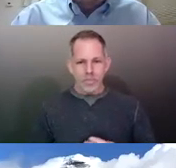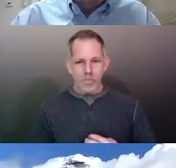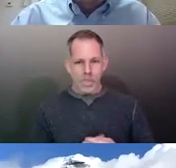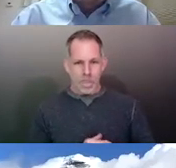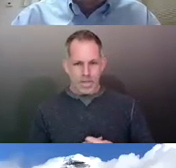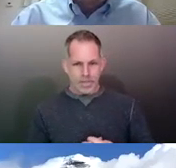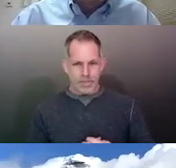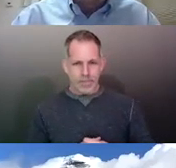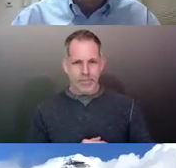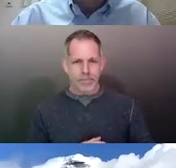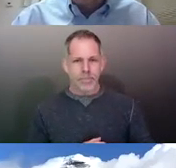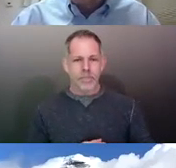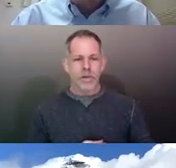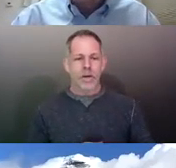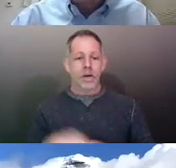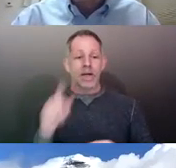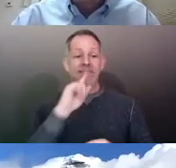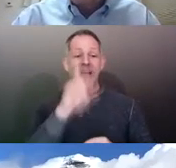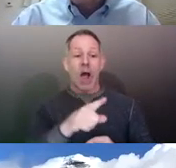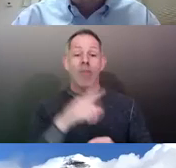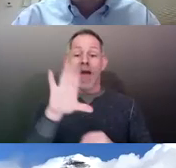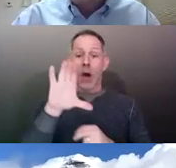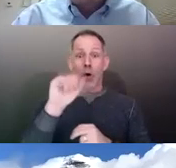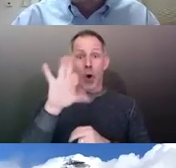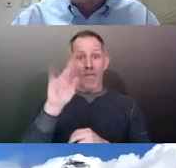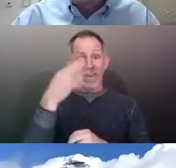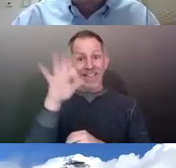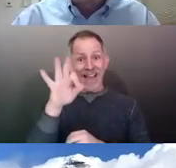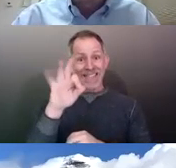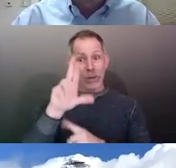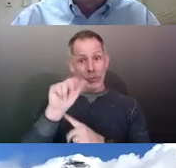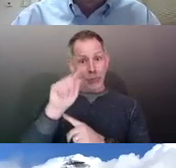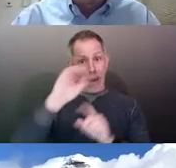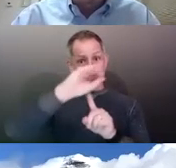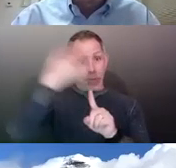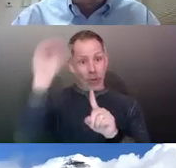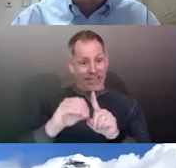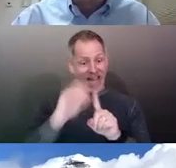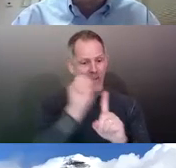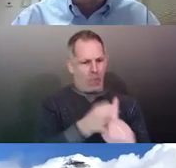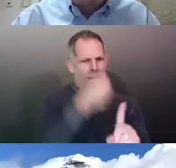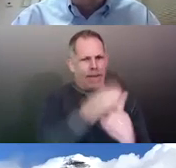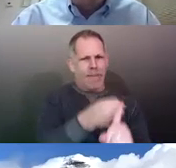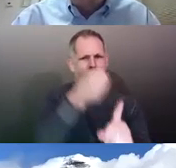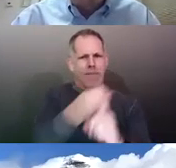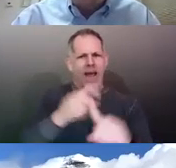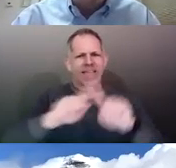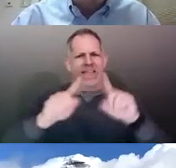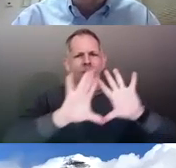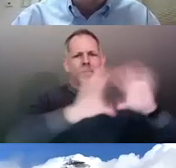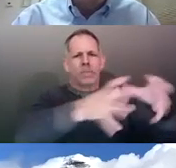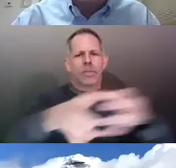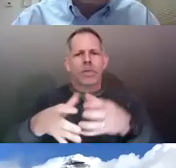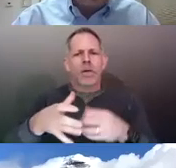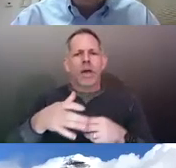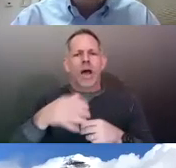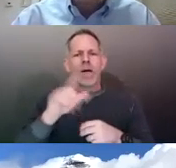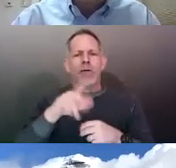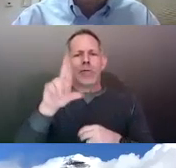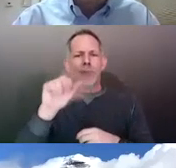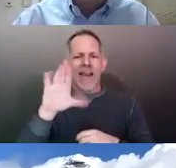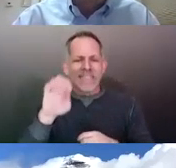populations to different degrees. And we're seeing that many of the racial and ethnic minority groups in Snohomish County